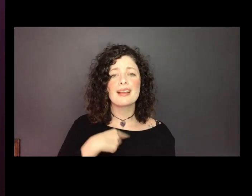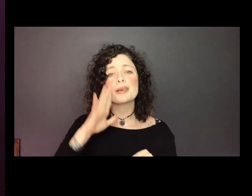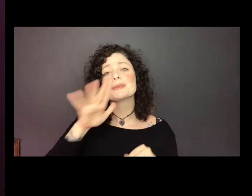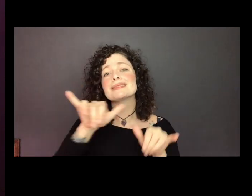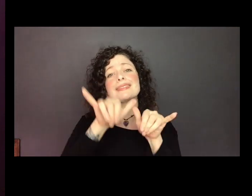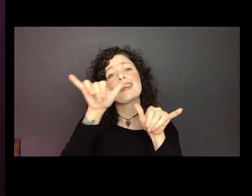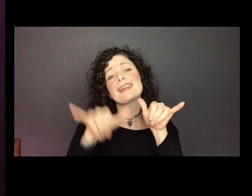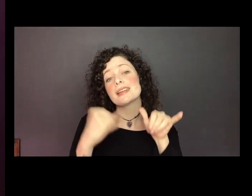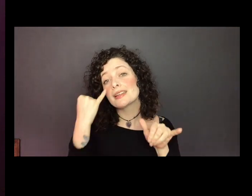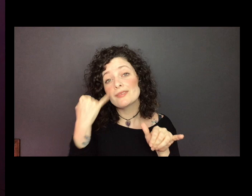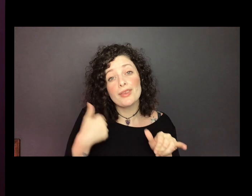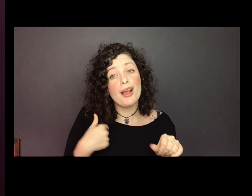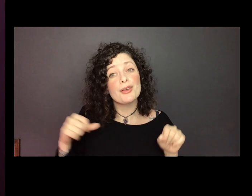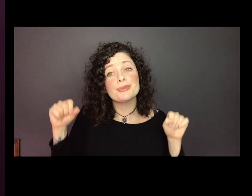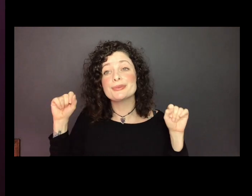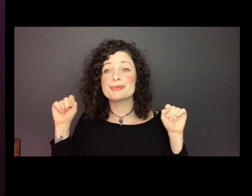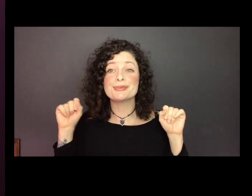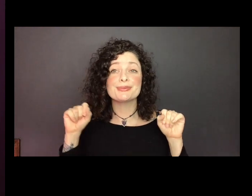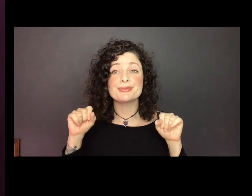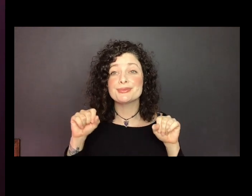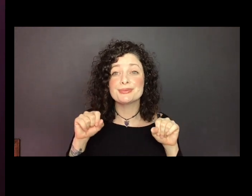I'd stay if I could,